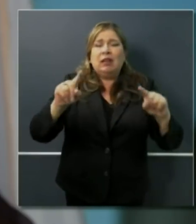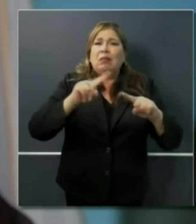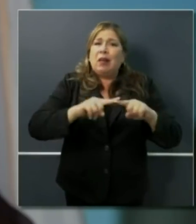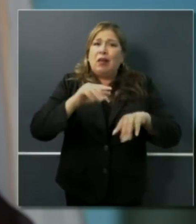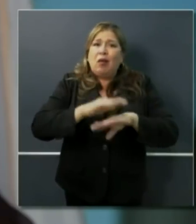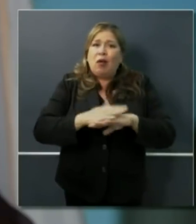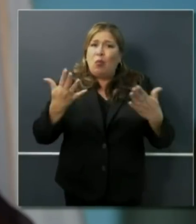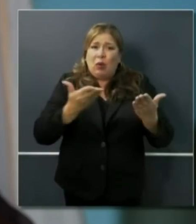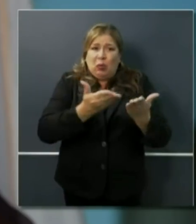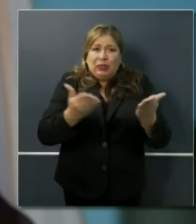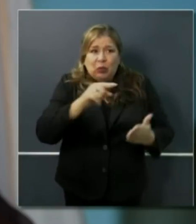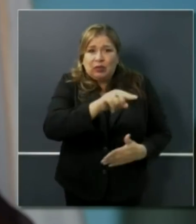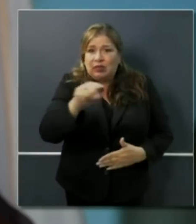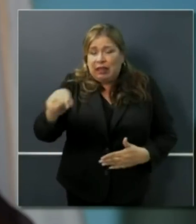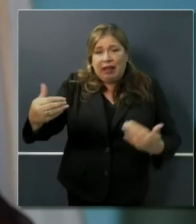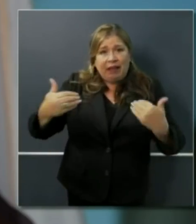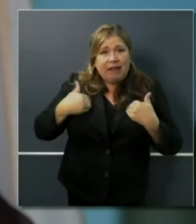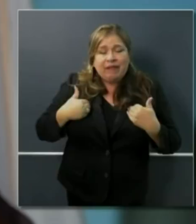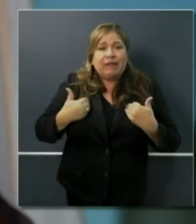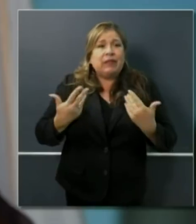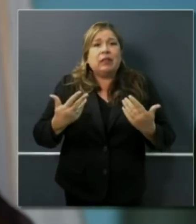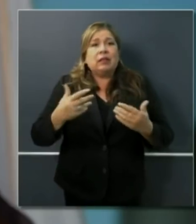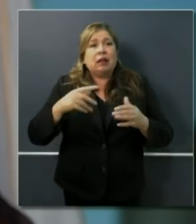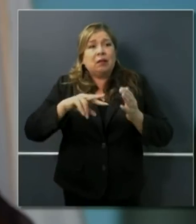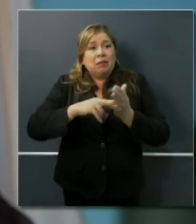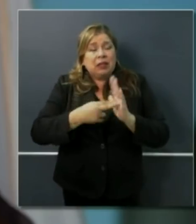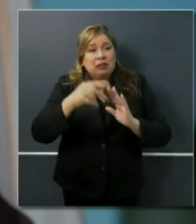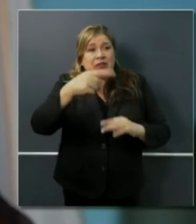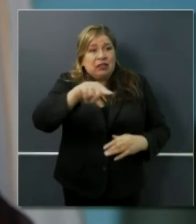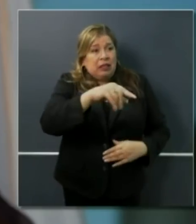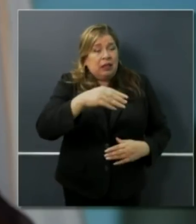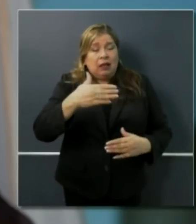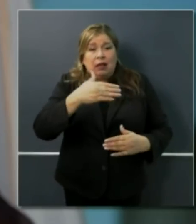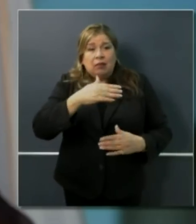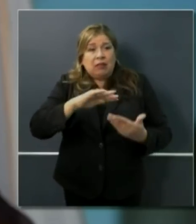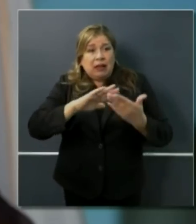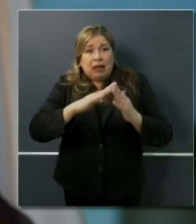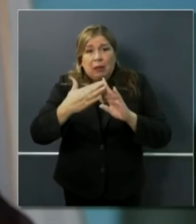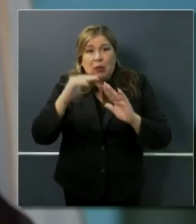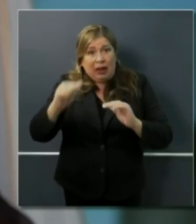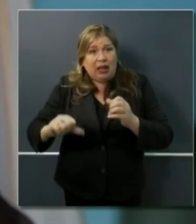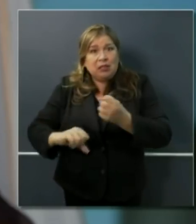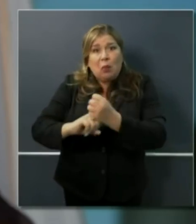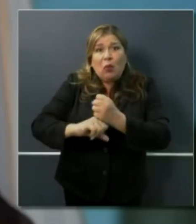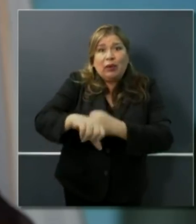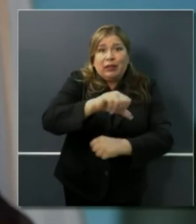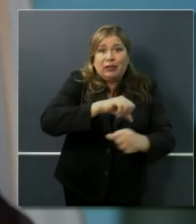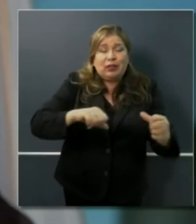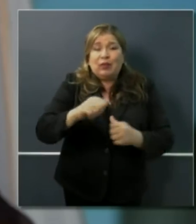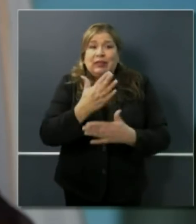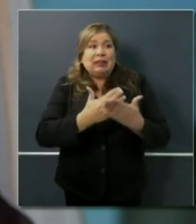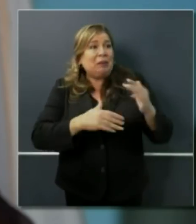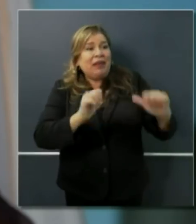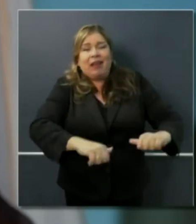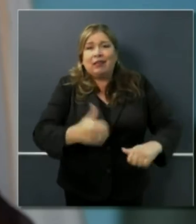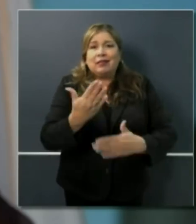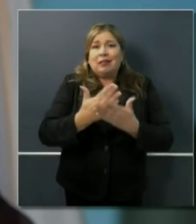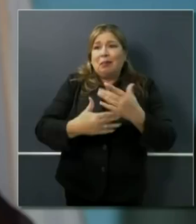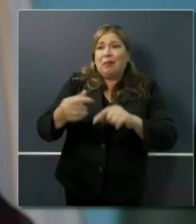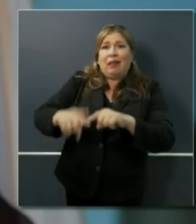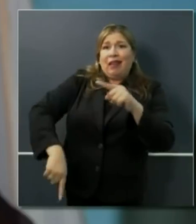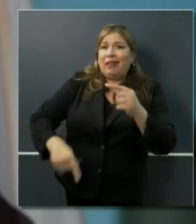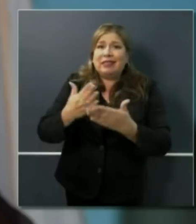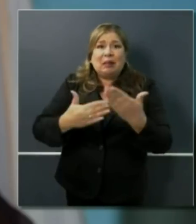those communities and the capacity for community members to all come together and help support one another. It's limited in certain